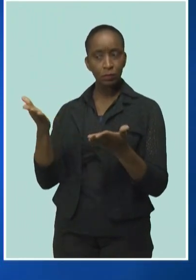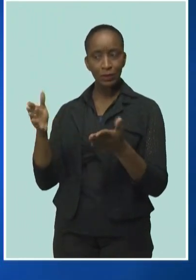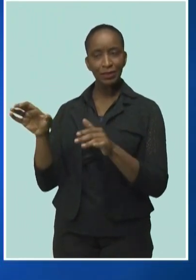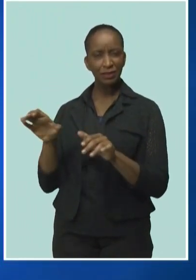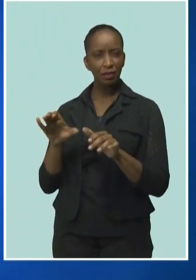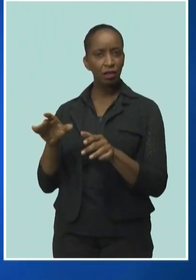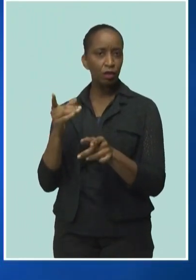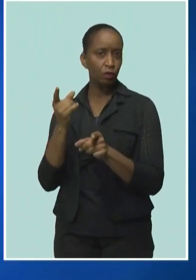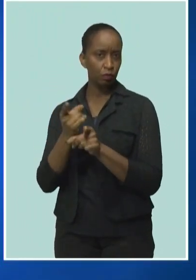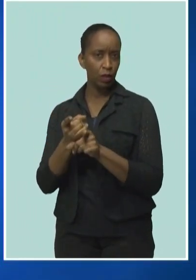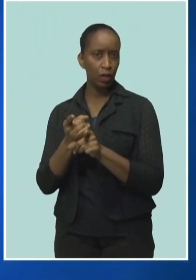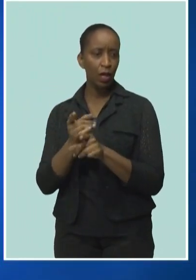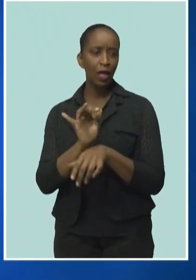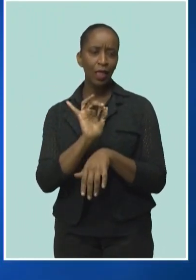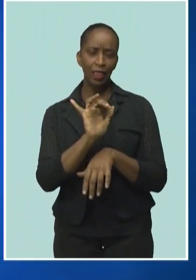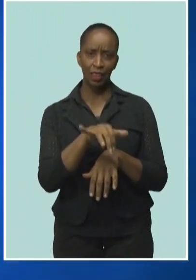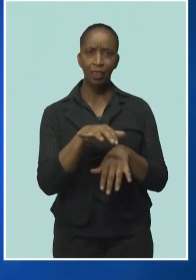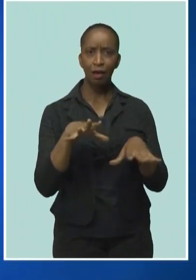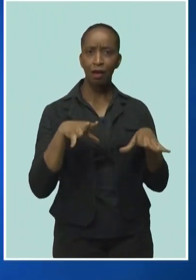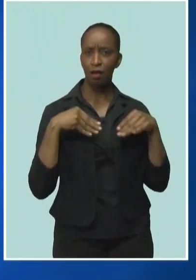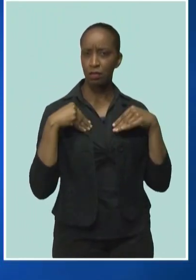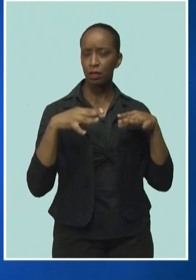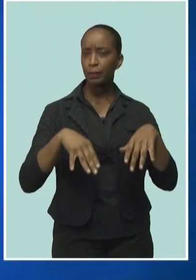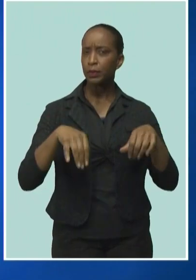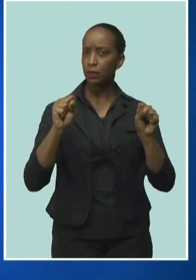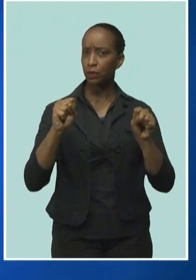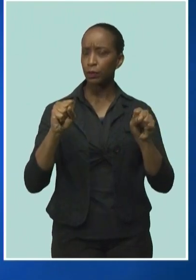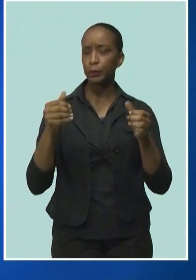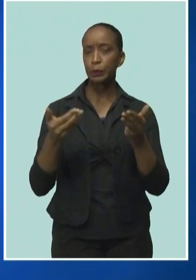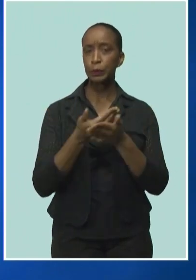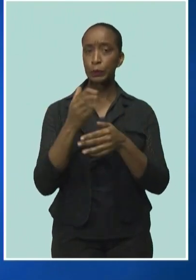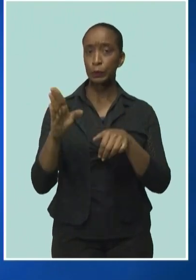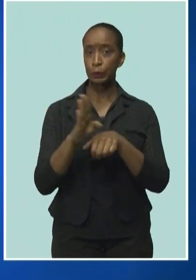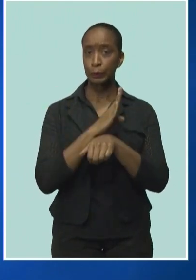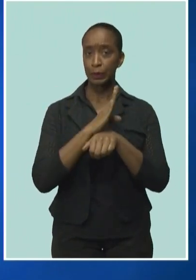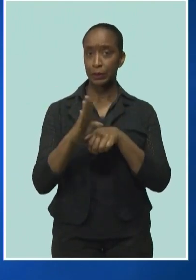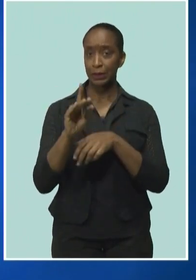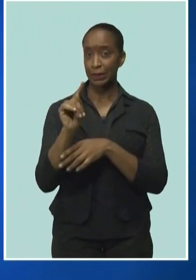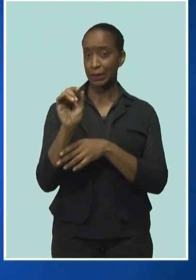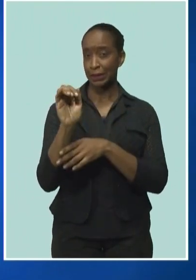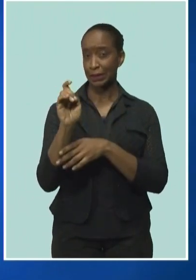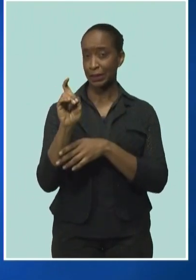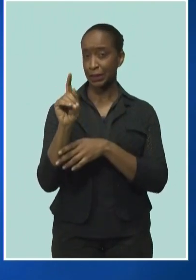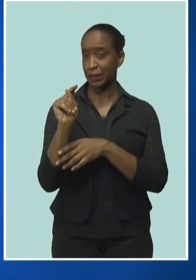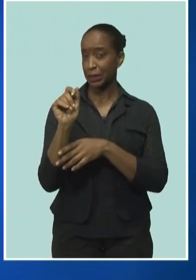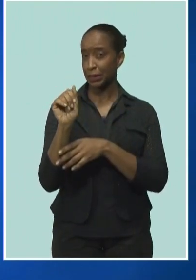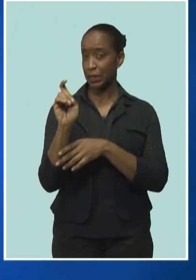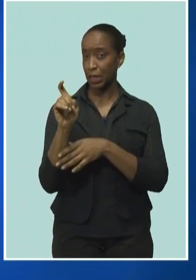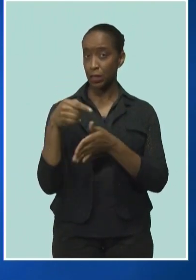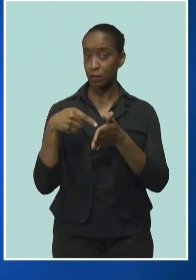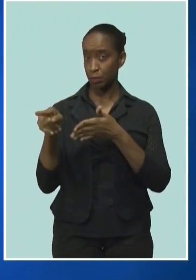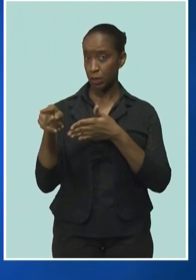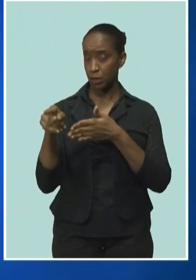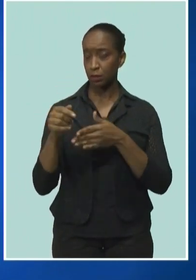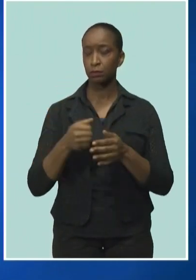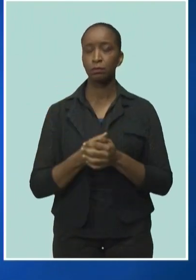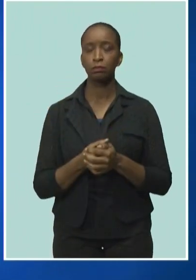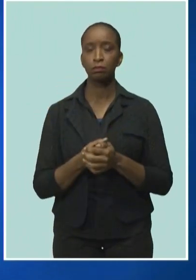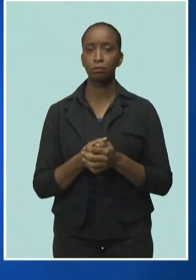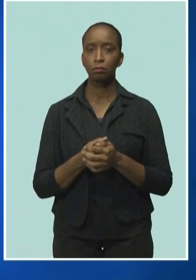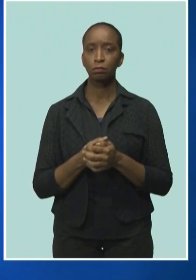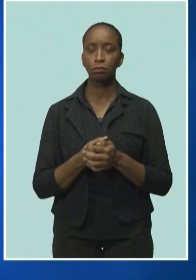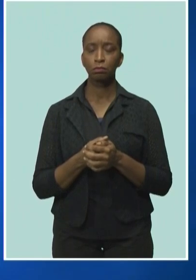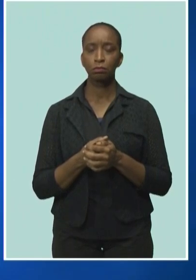a global issue that has been thrust upon us, because in many ways